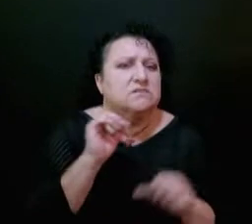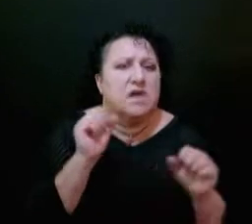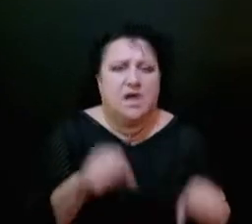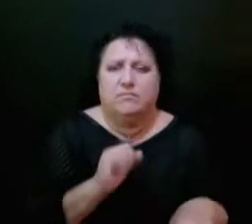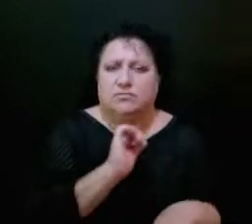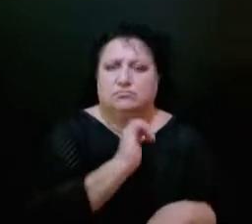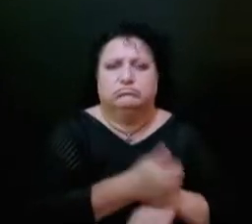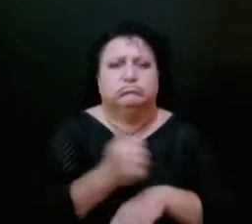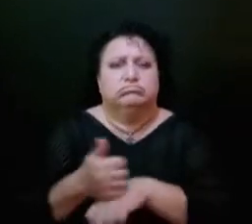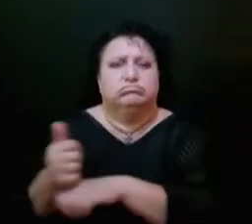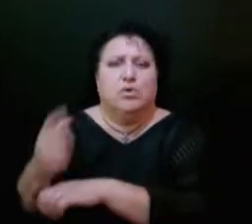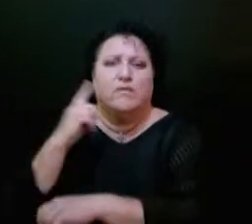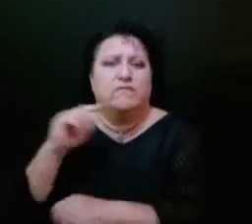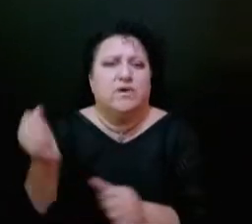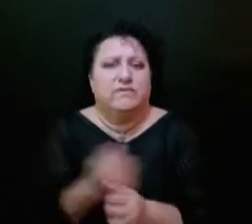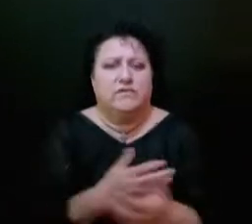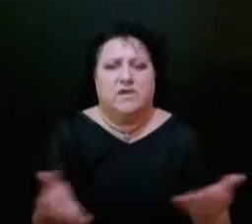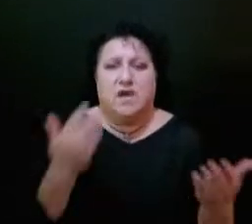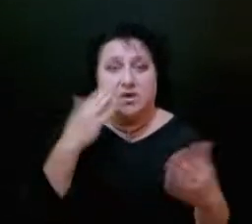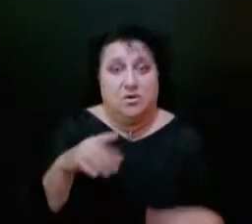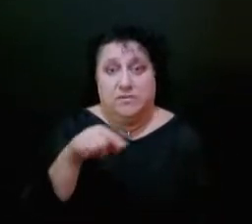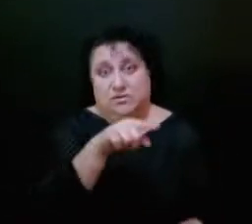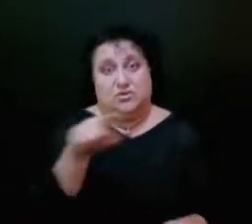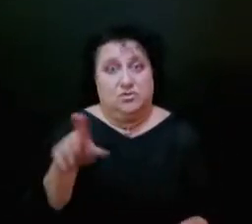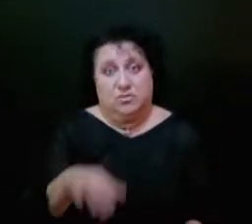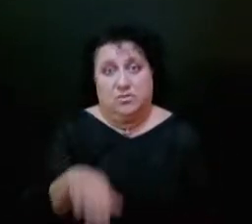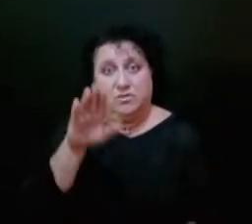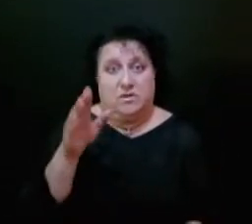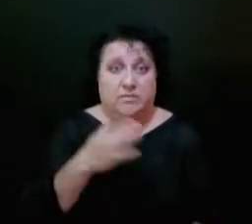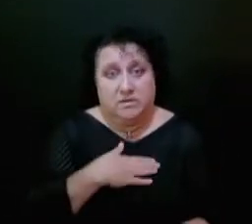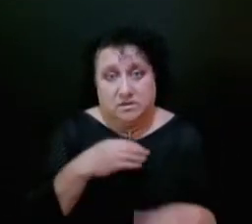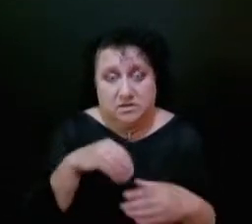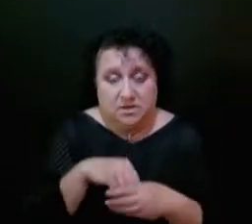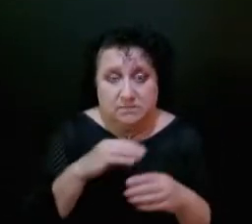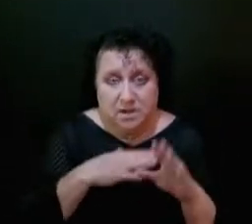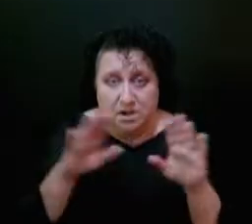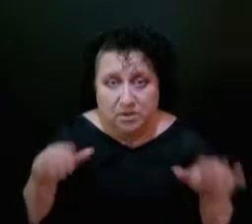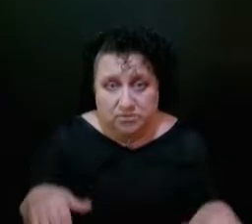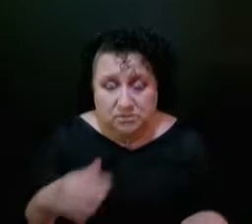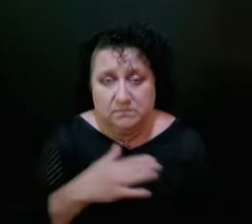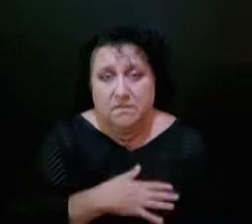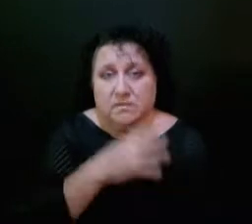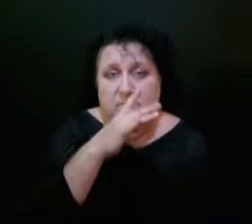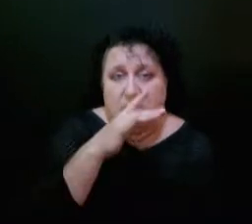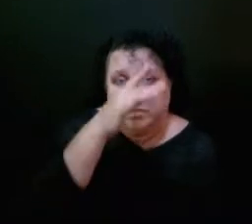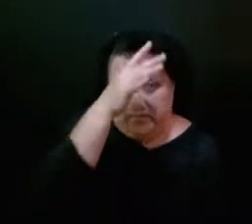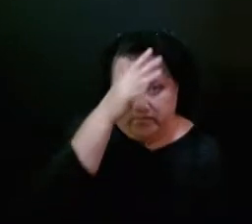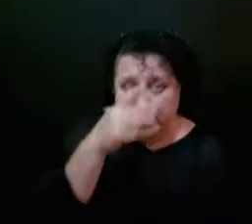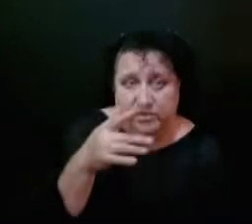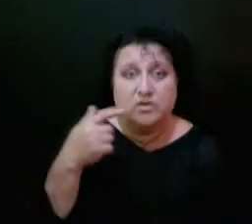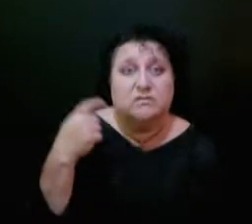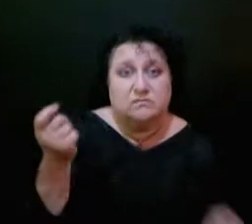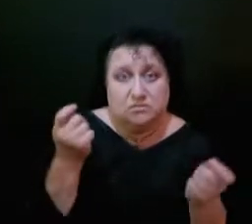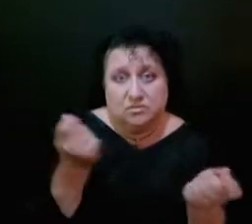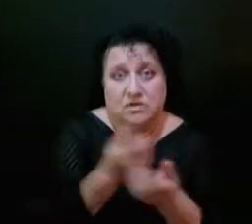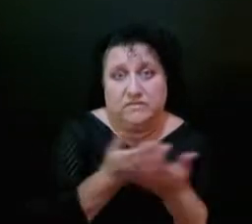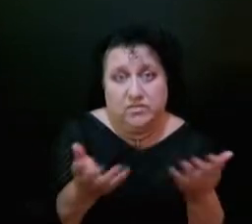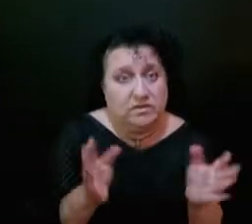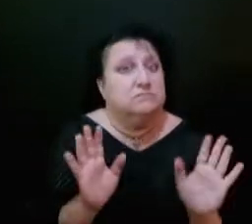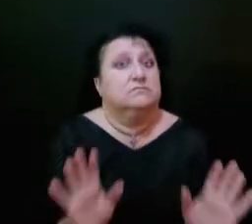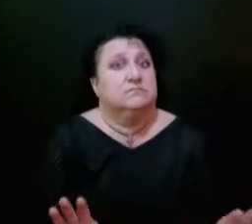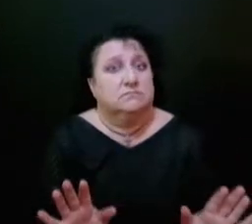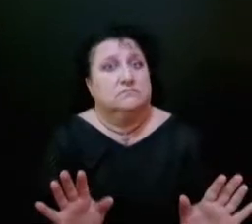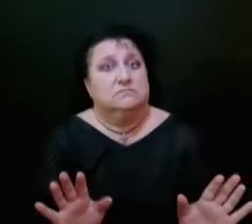I don't know what it was like for y'all growing up, but in my household, my mother and father were in charge of everything. They had